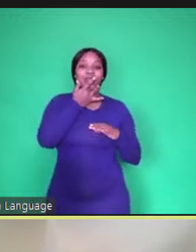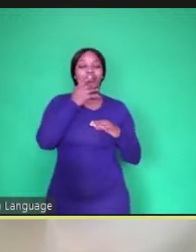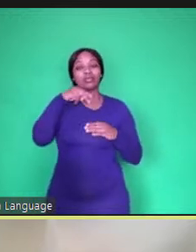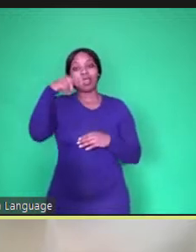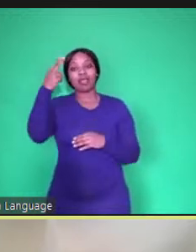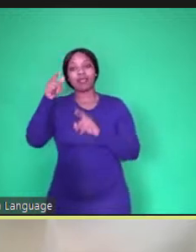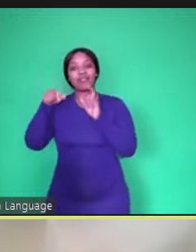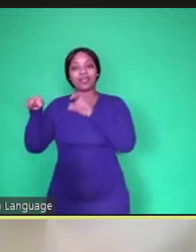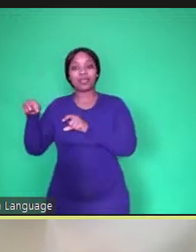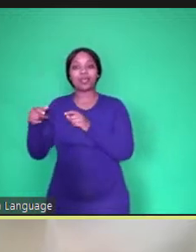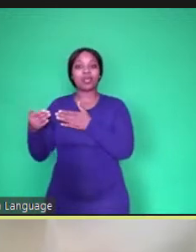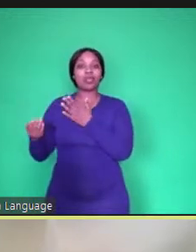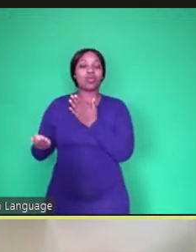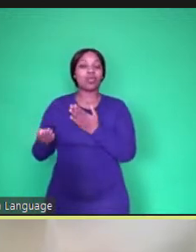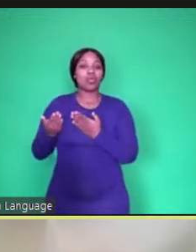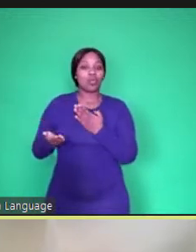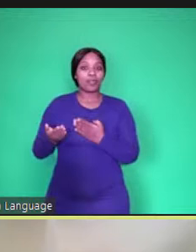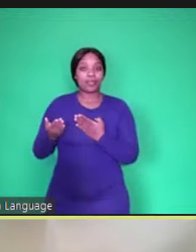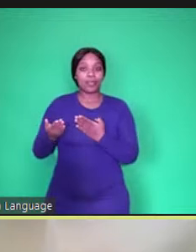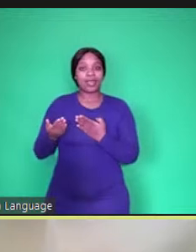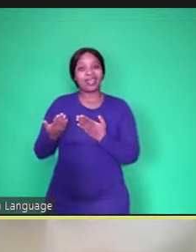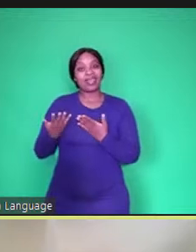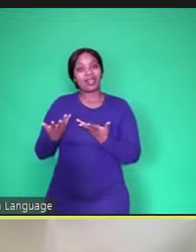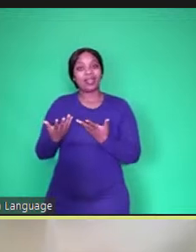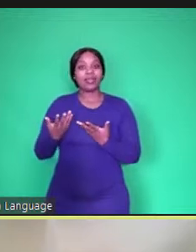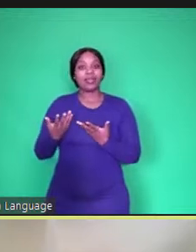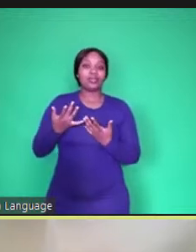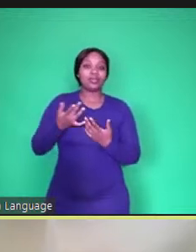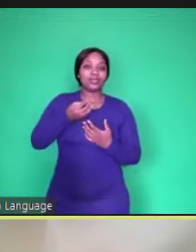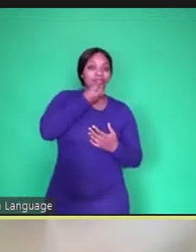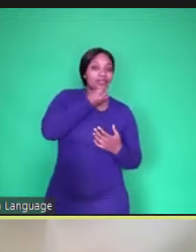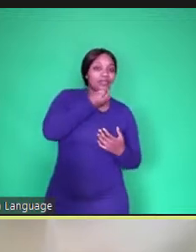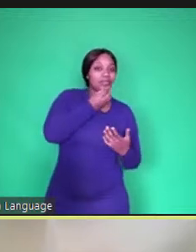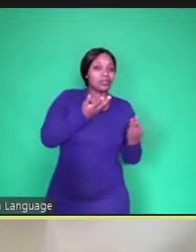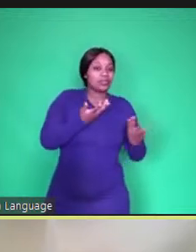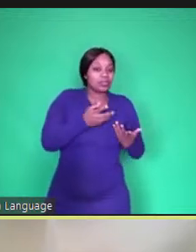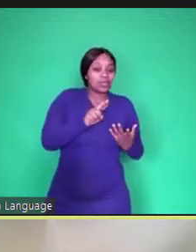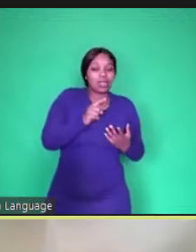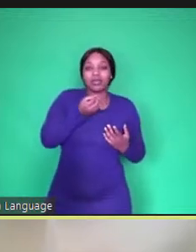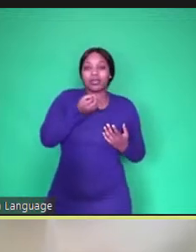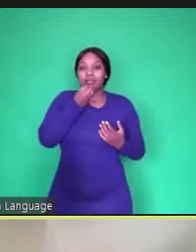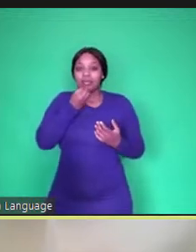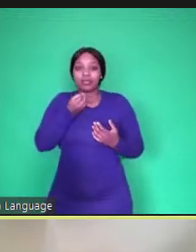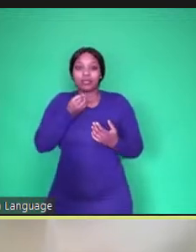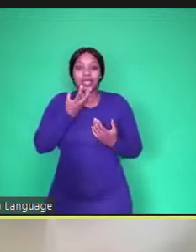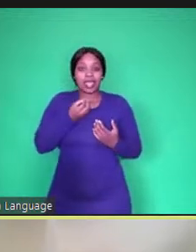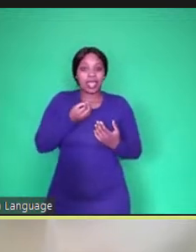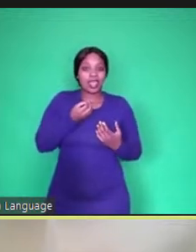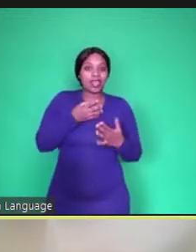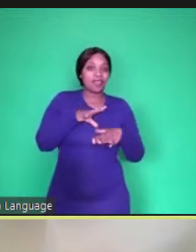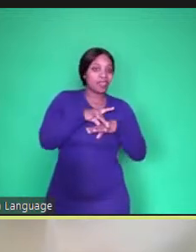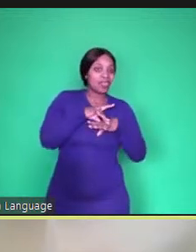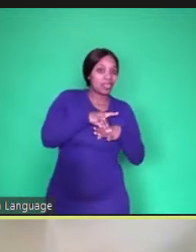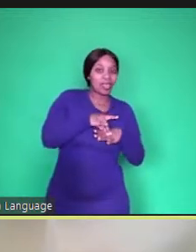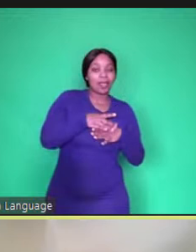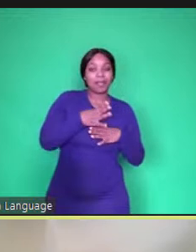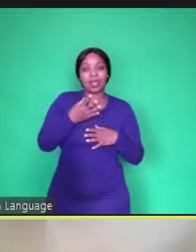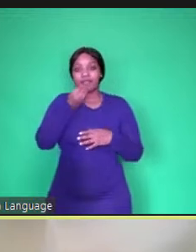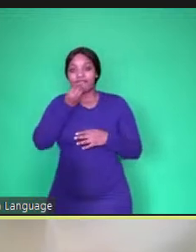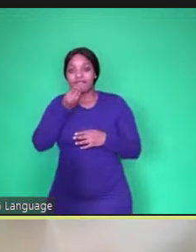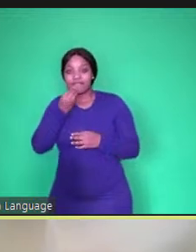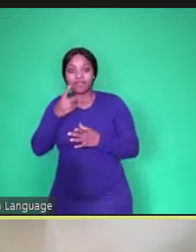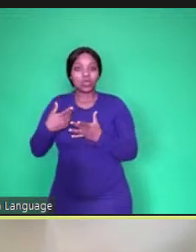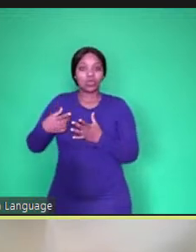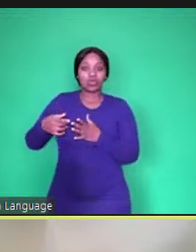compared to non-migrants. They use more of red meat, fast food, and then they do have sleep problems after they migrate. And again, it also shows